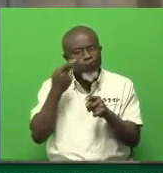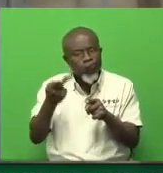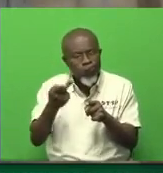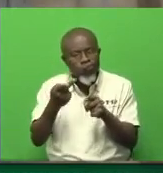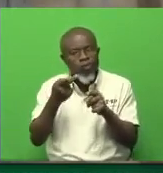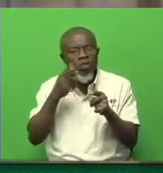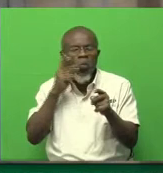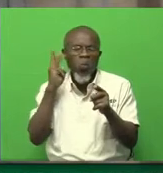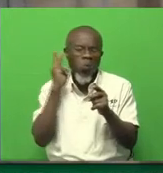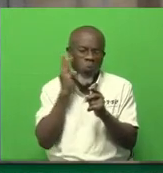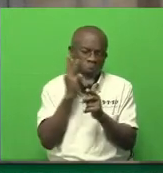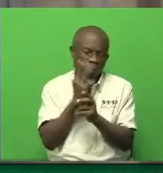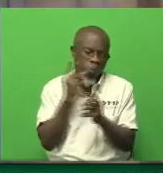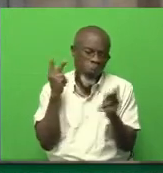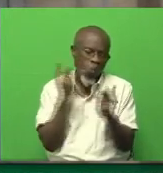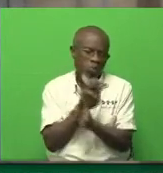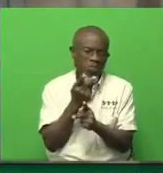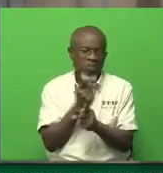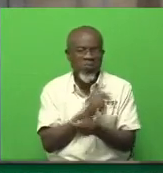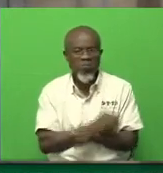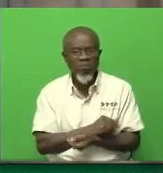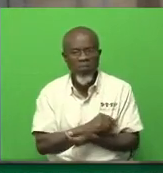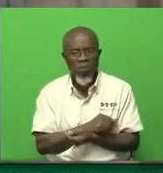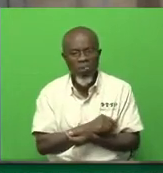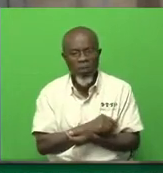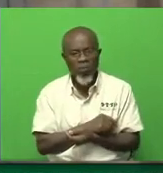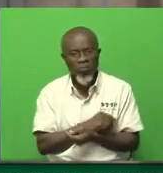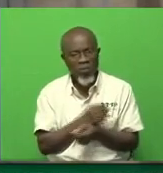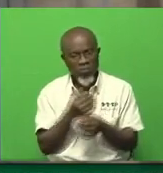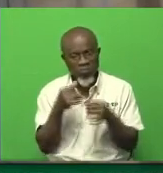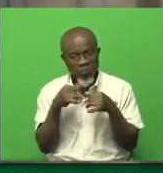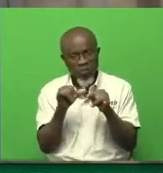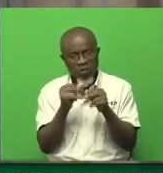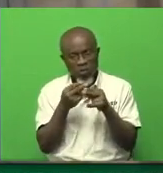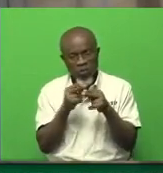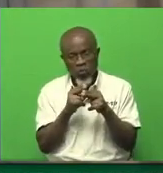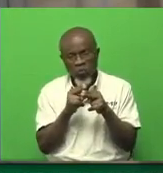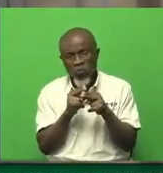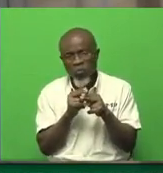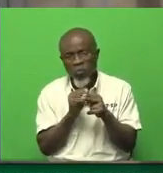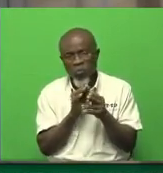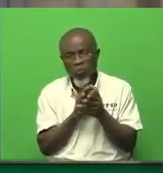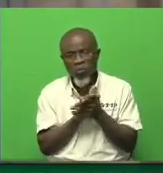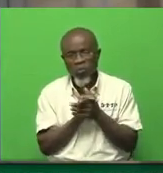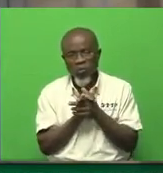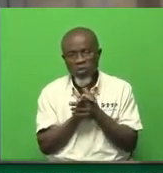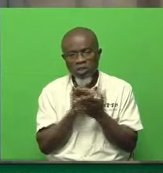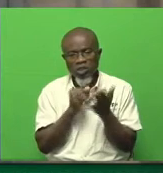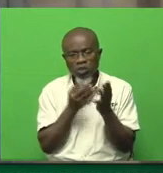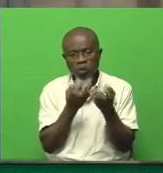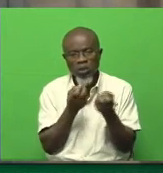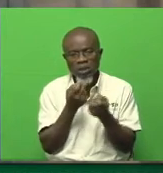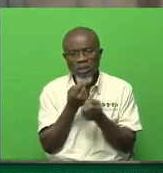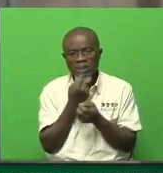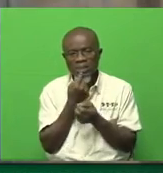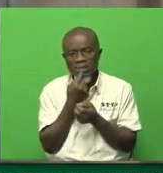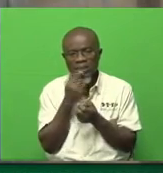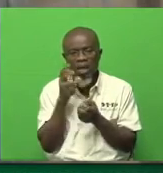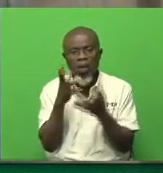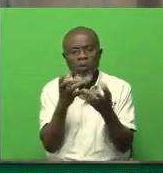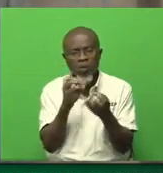and moving on very quickly I would just like to state that um I would like some help